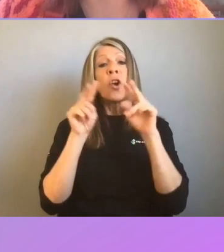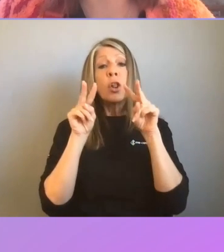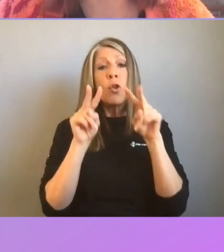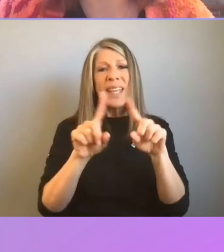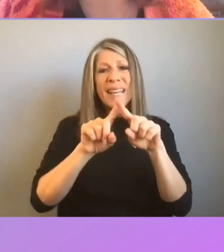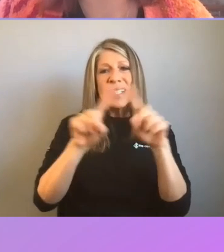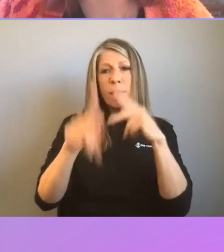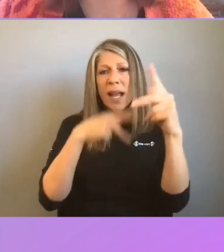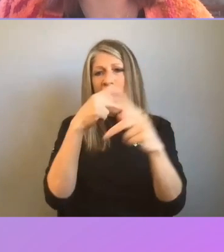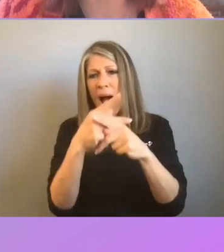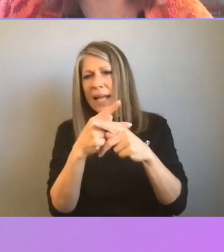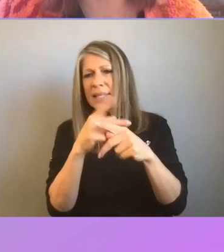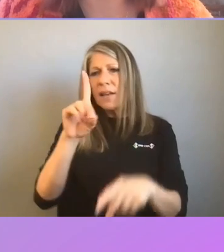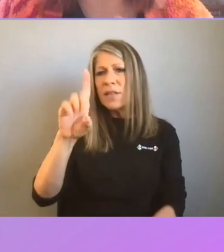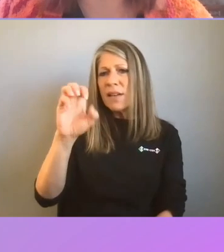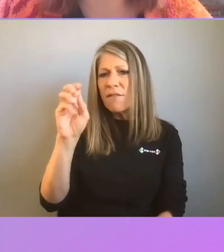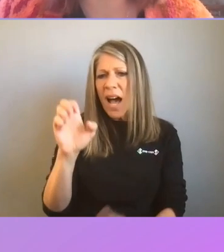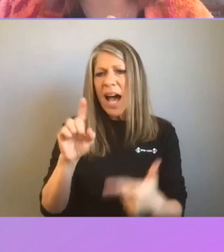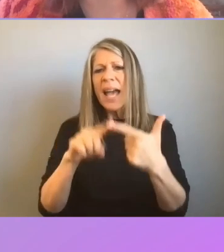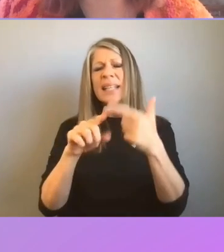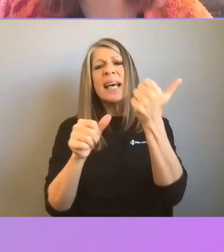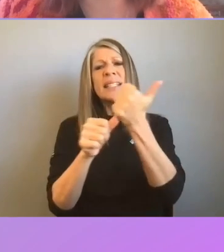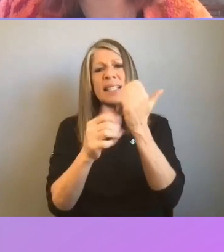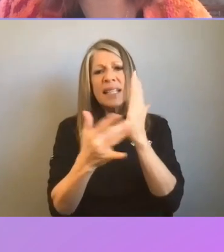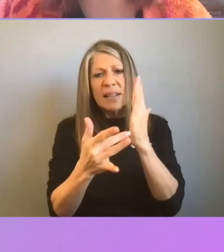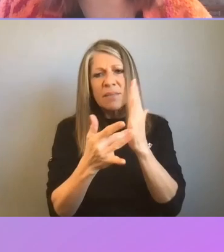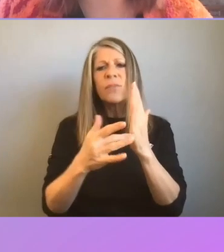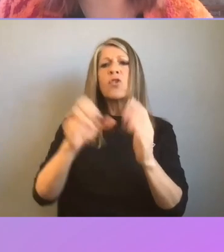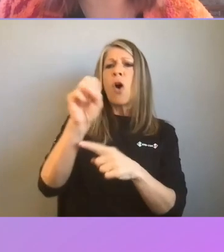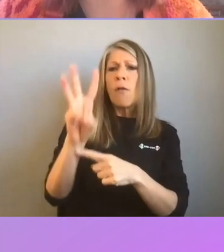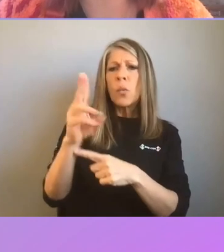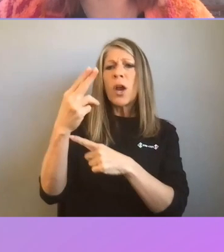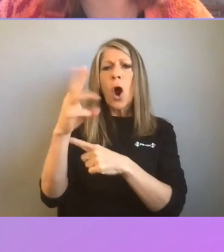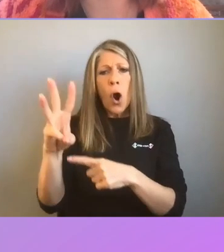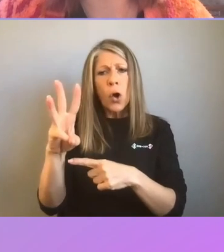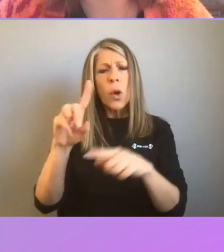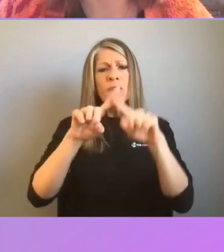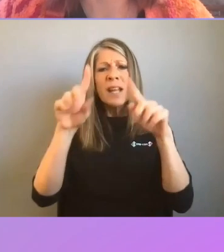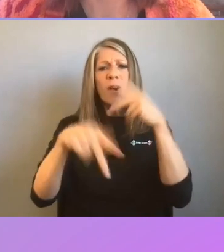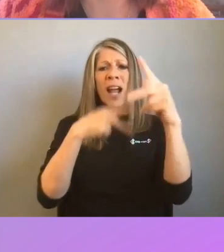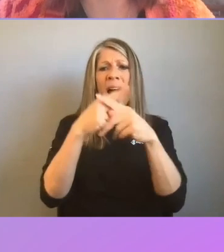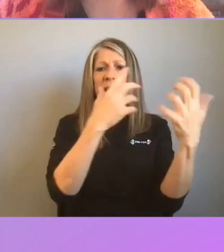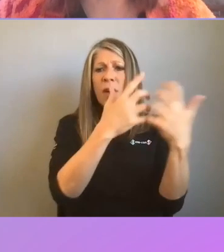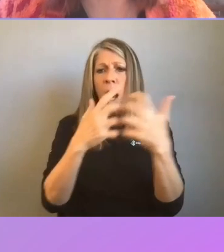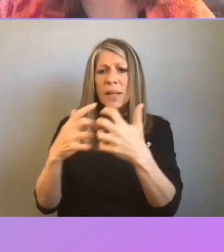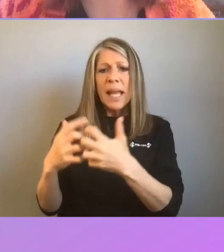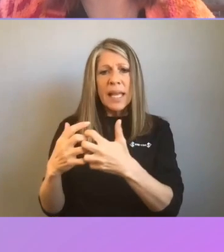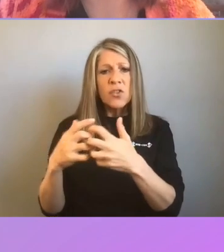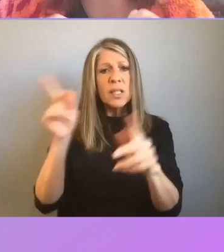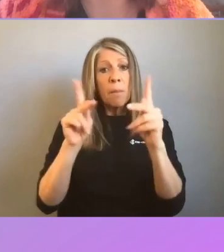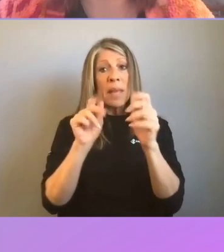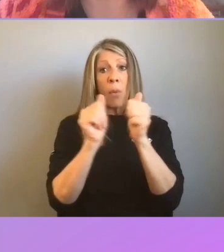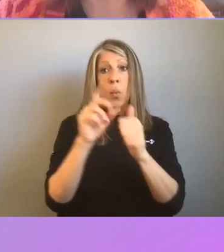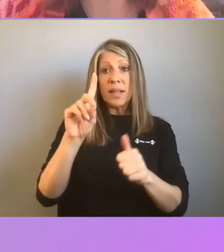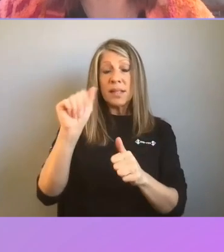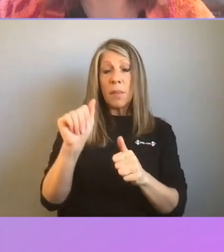of devices, assistive technologies, software, hardware, and different kinds of accommodation that people with